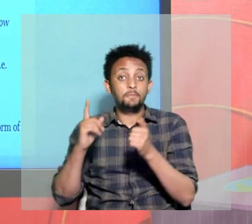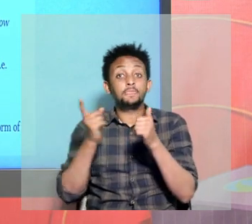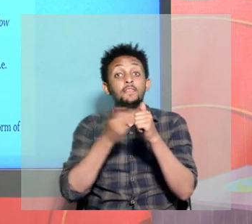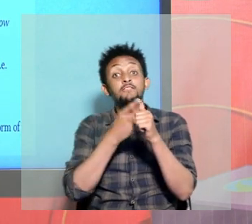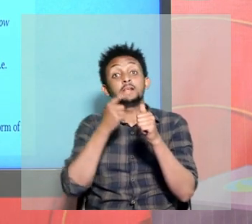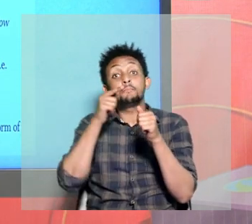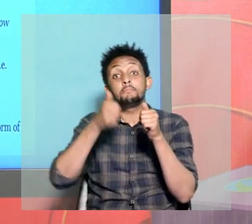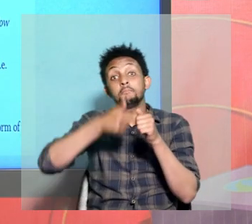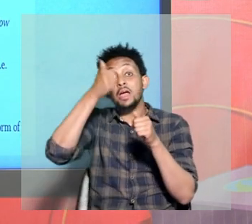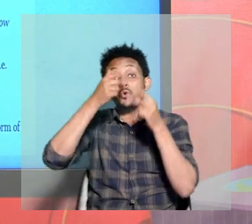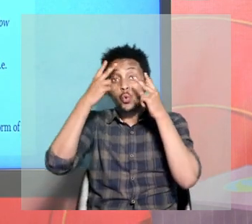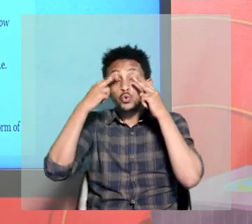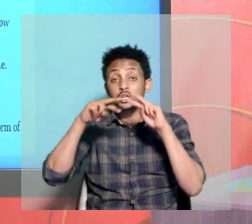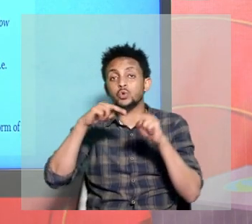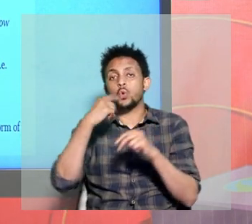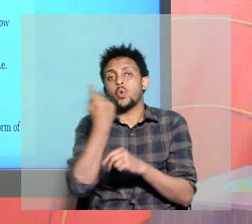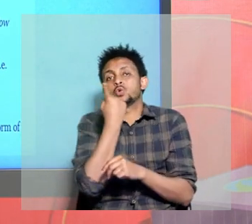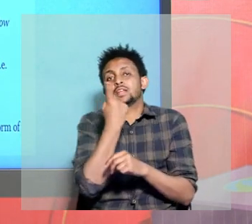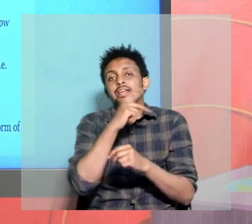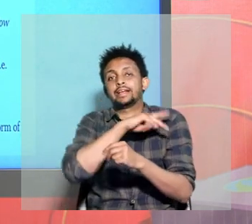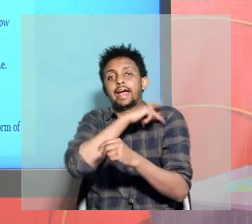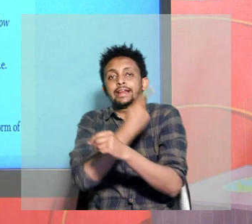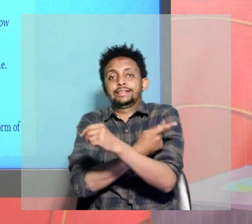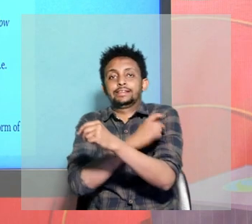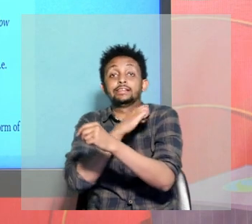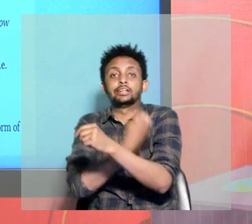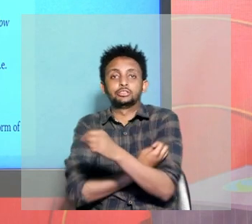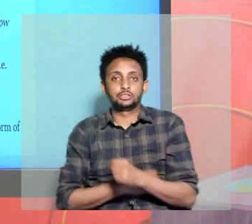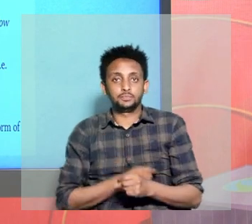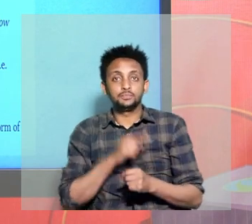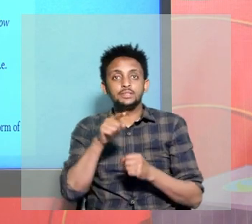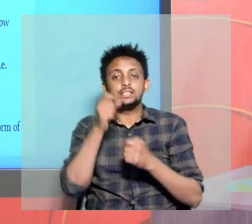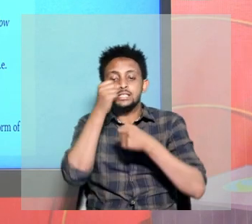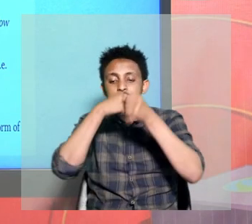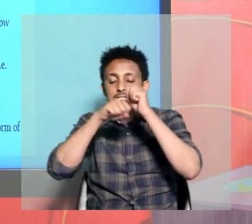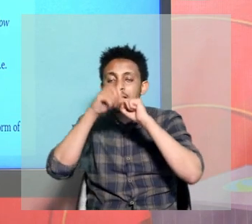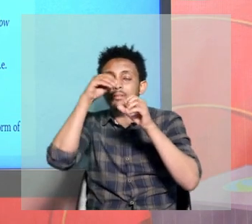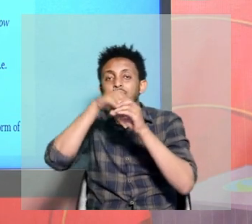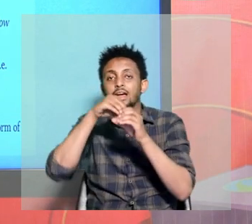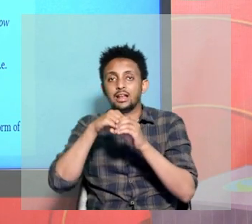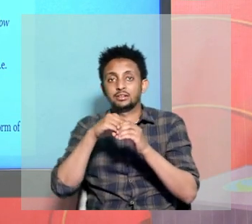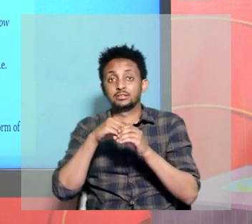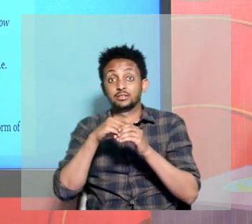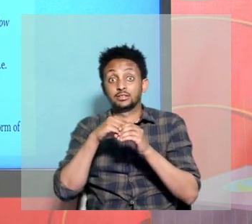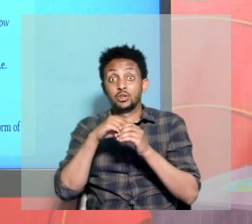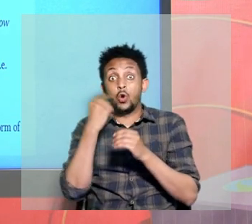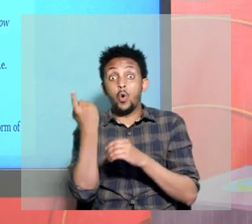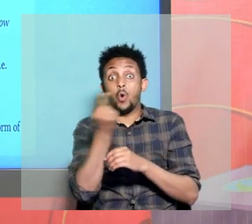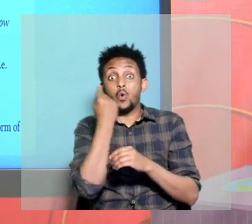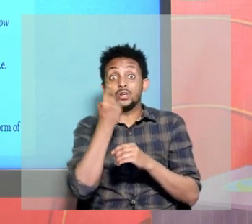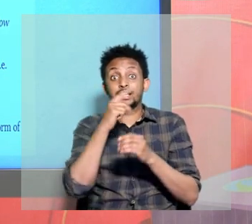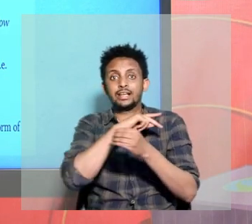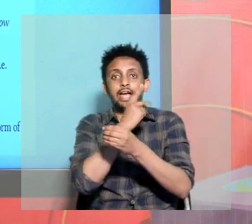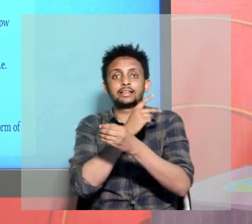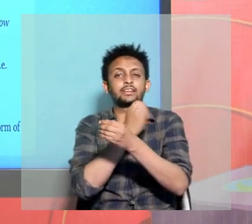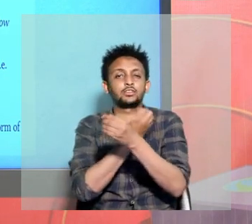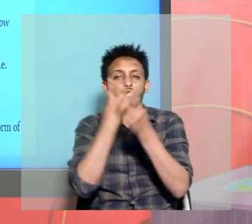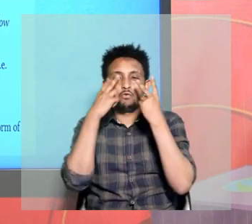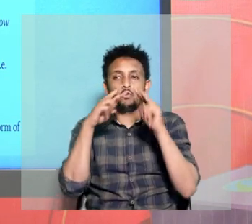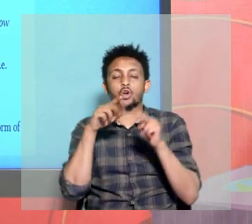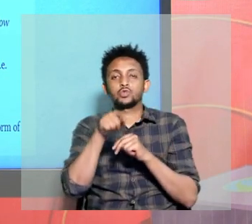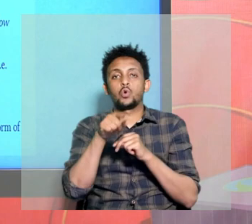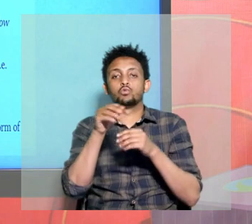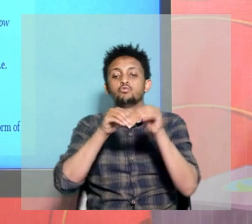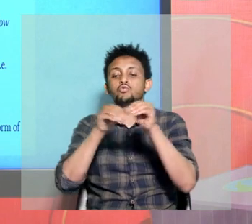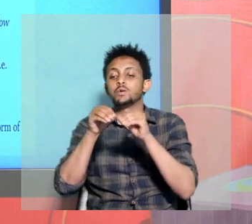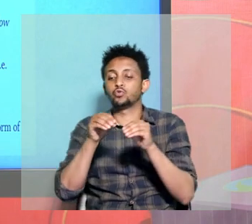we are mainly concerned only the kinetic energy. So the system is entirely constituent of only kinetic energy. We are focusing on